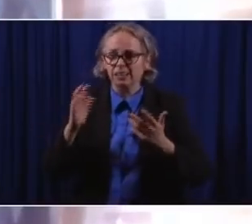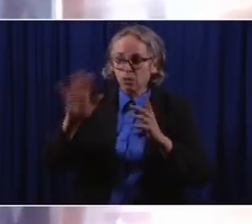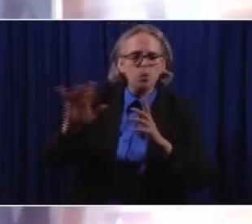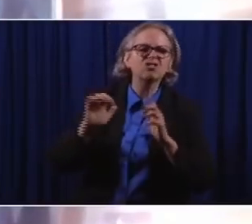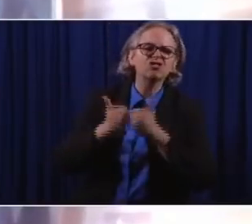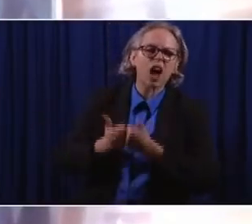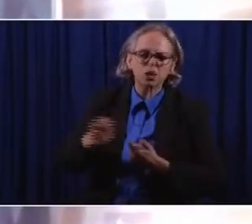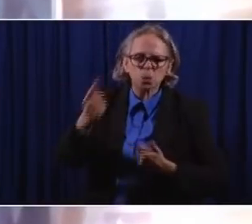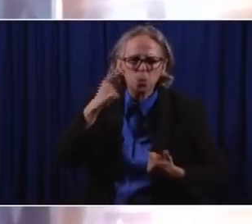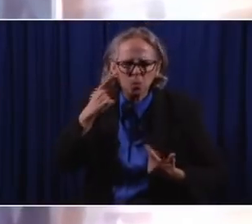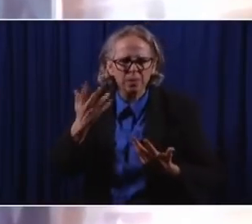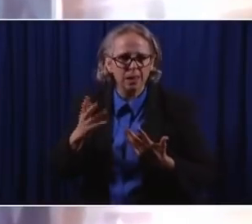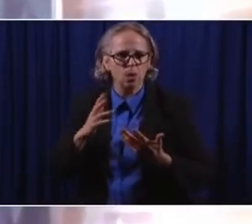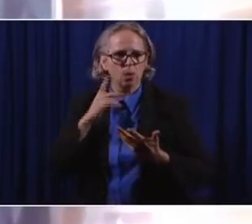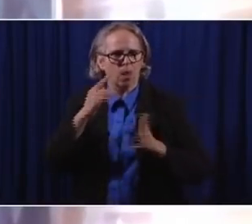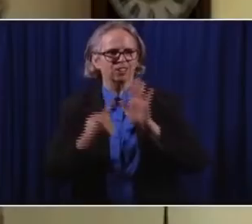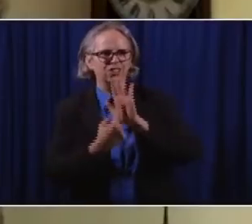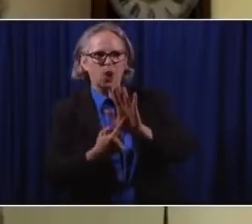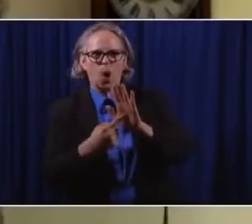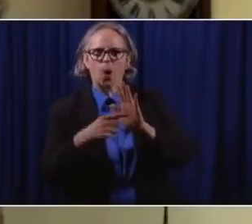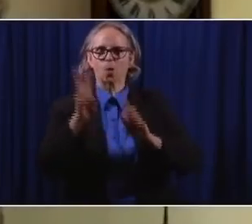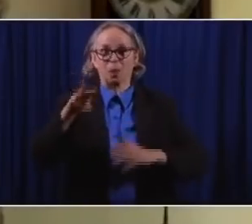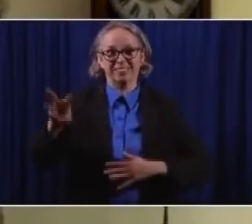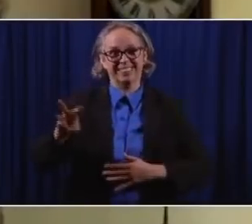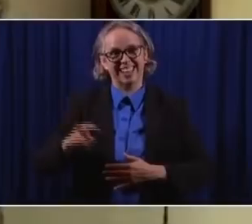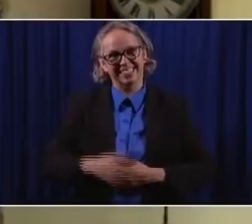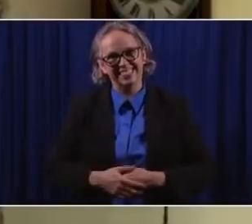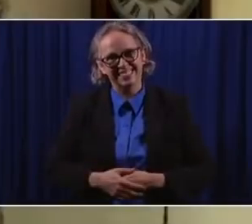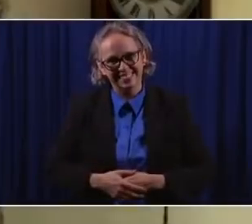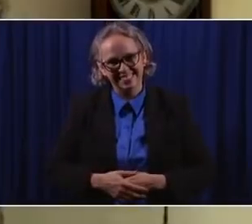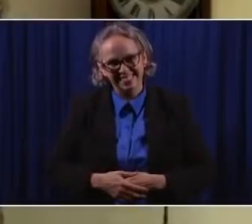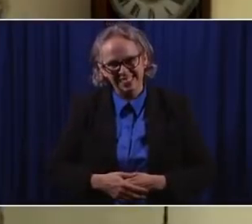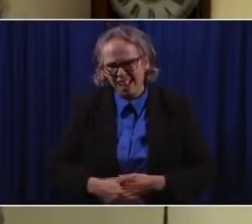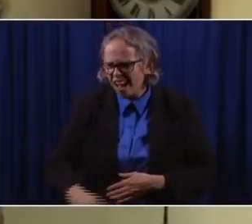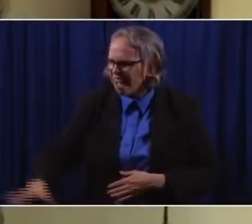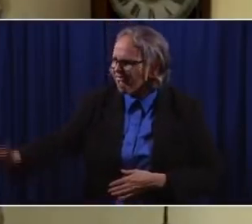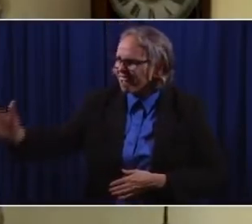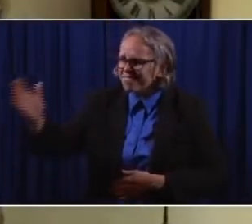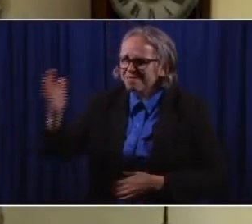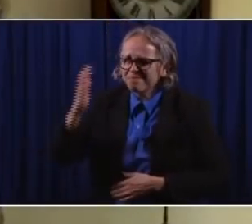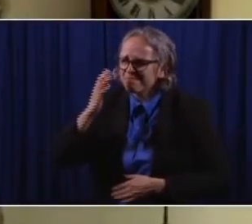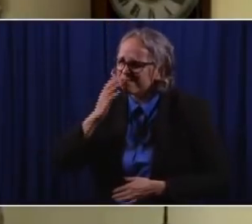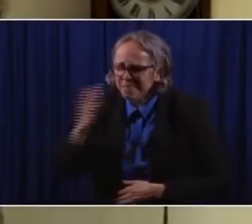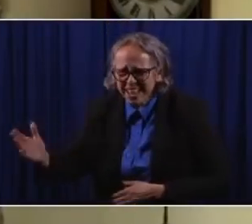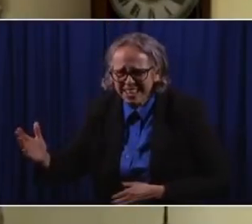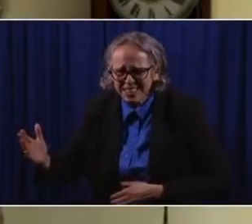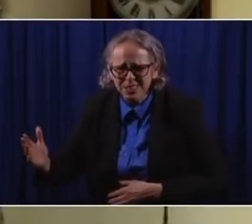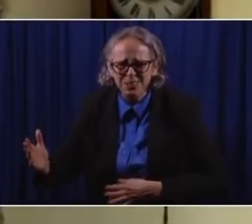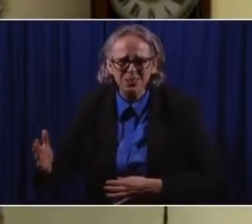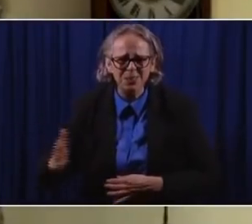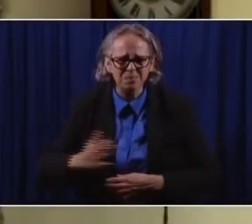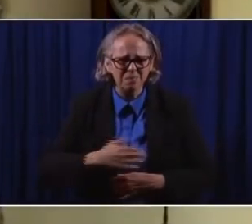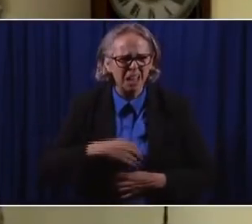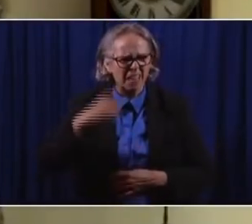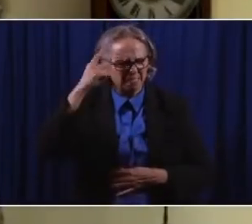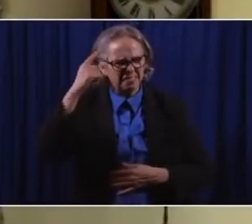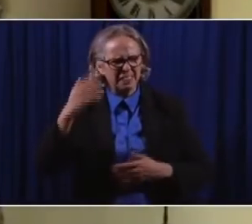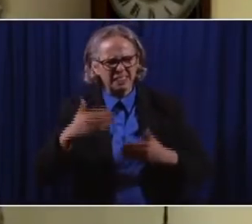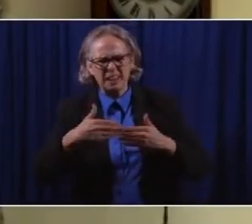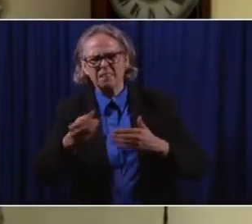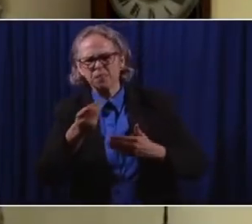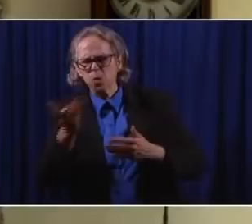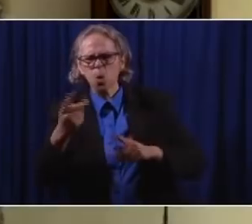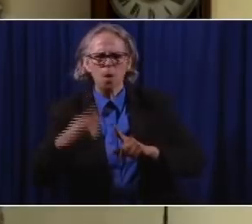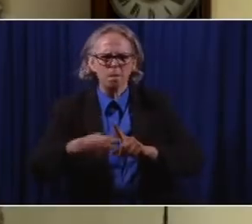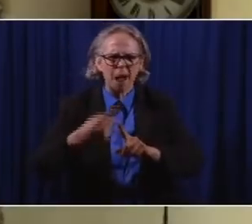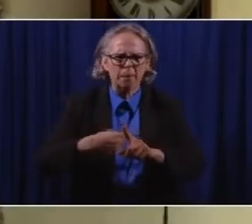encountered. Well, thank you very much. And I think what we'll do in the next few months, every month